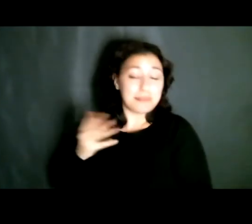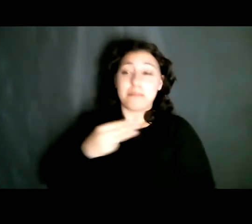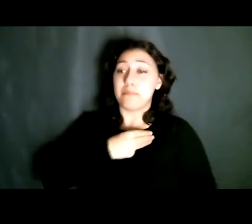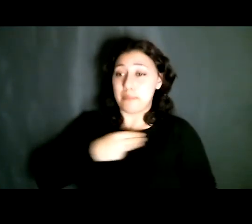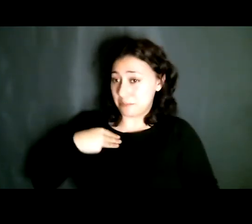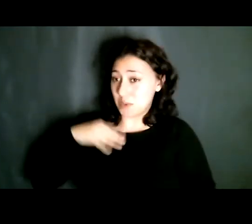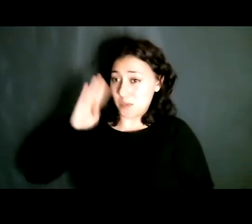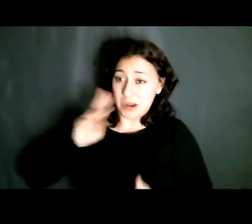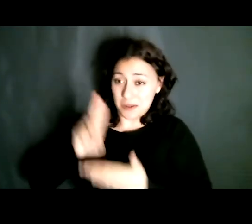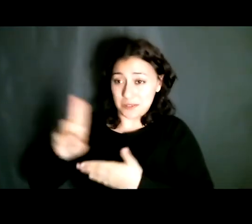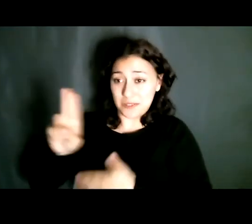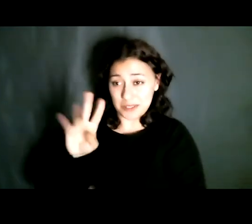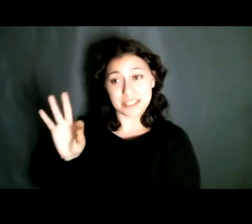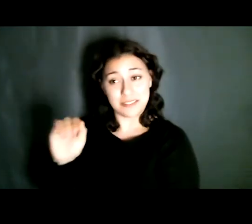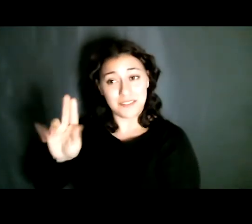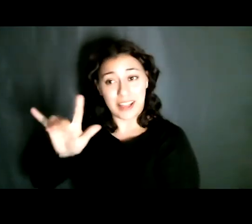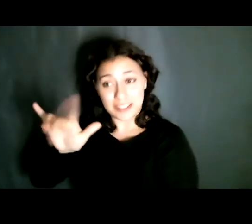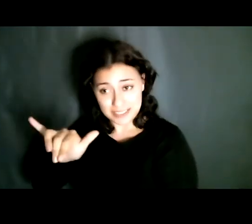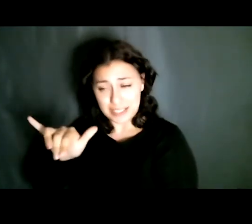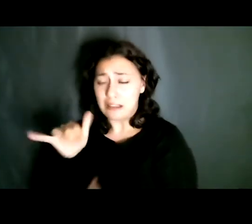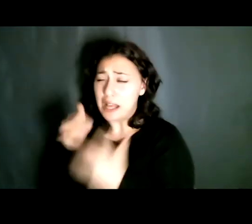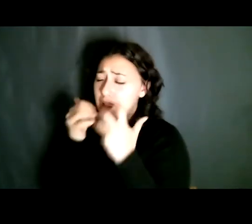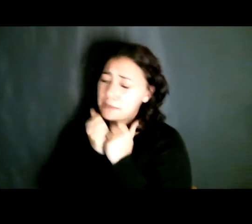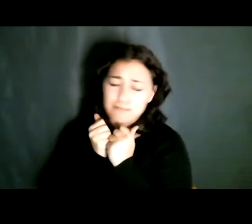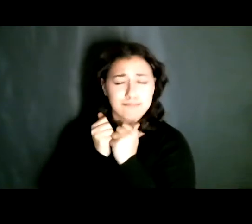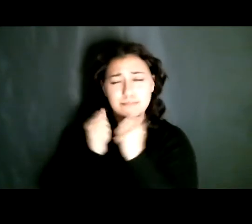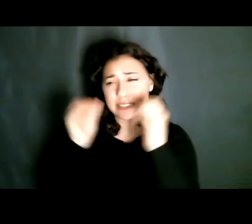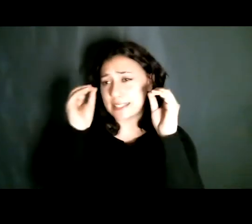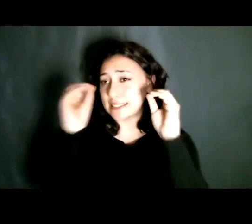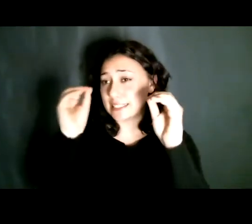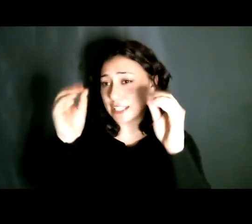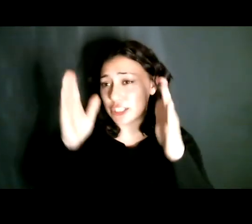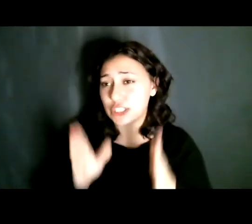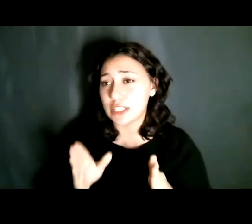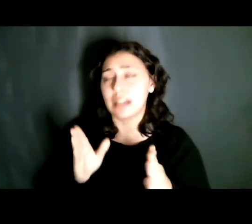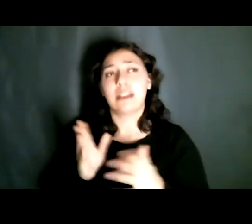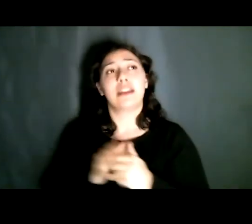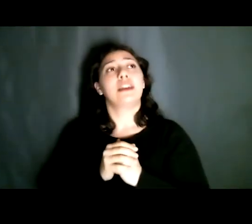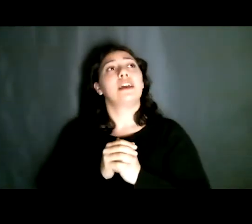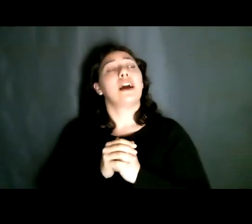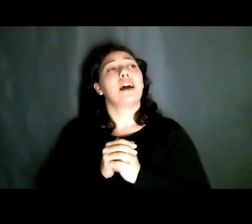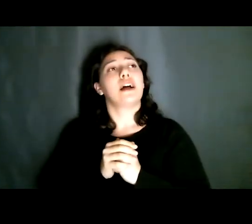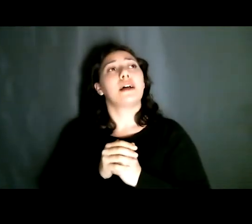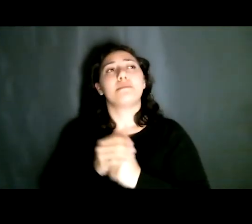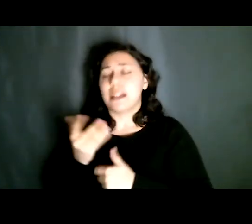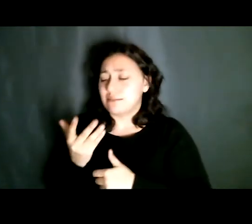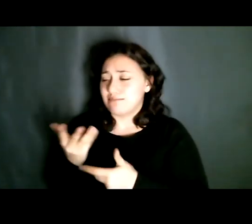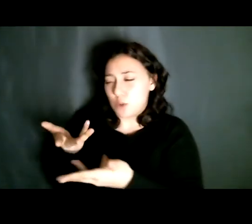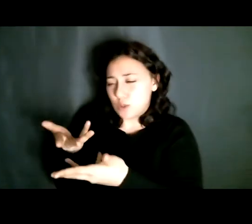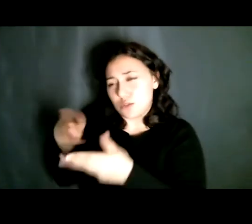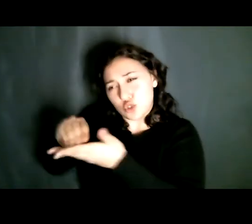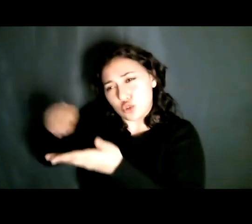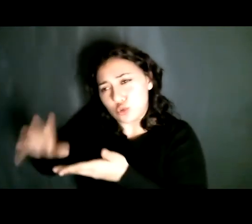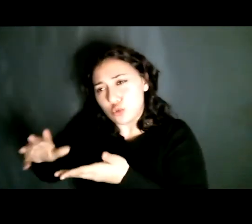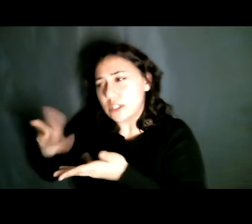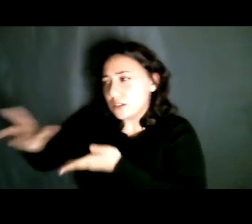about teaching, and my value, you know, I value tremendously the interactions that I have with students. And I taught this